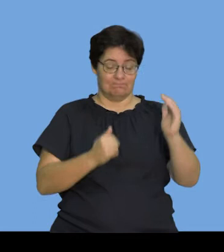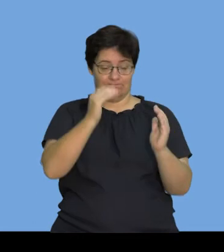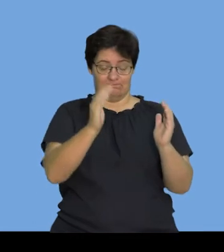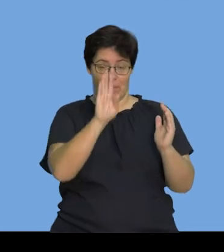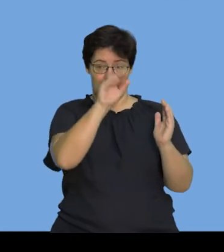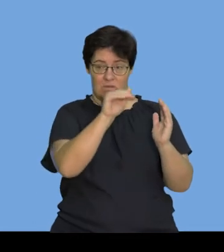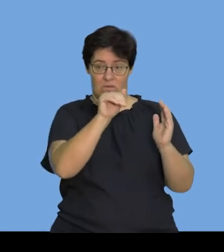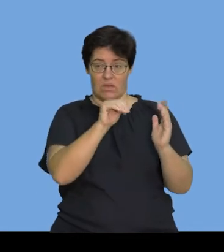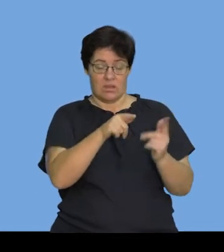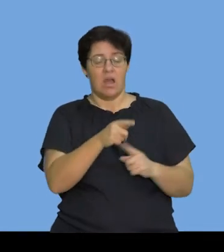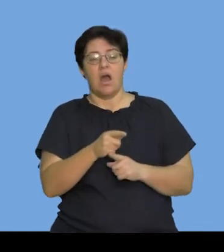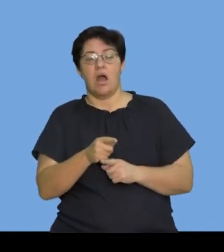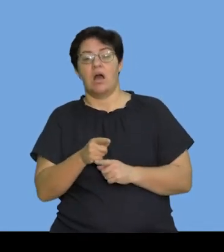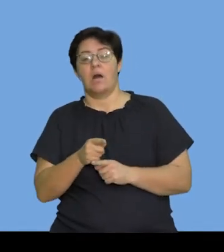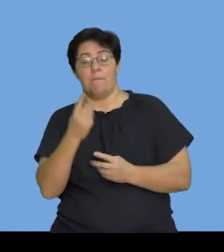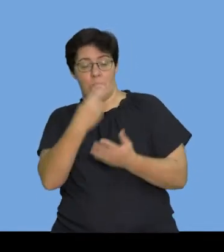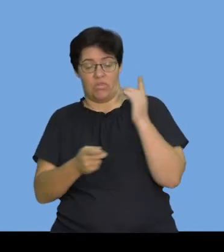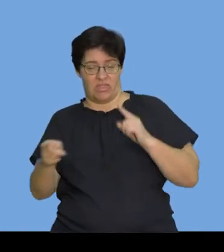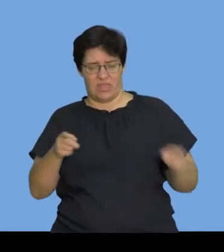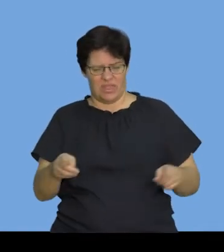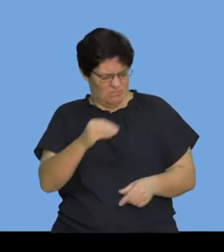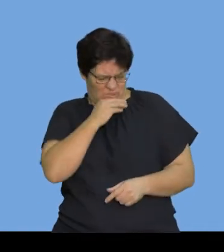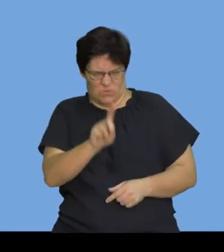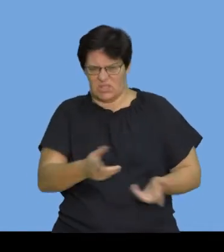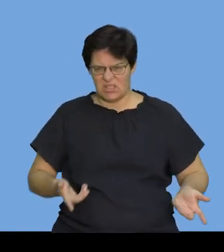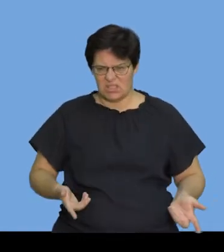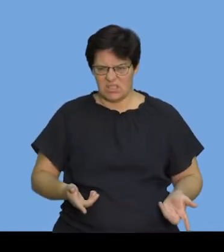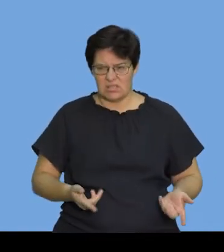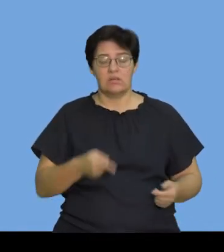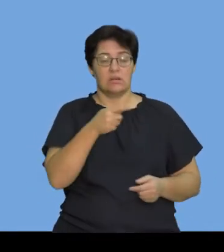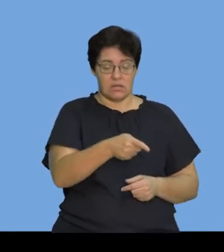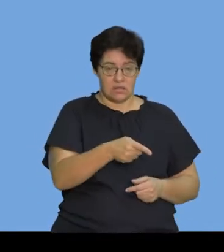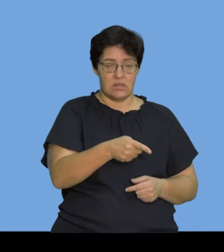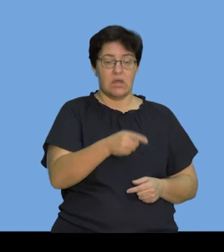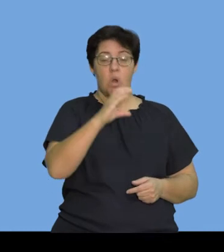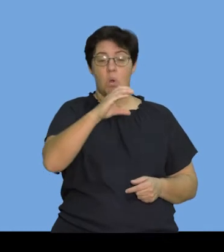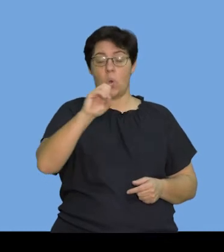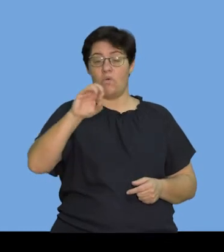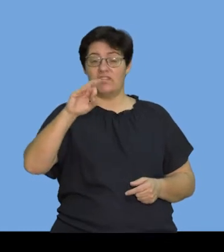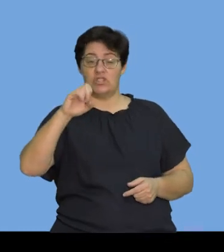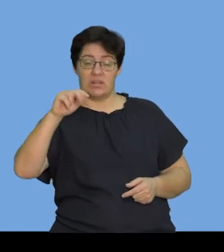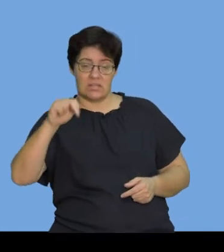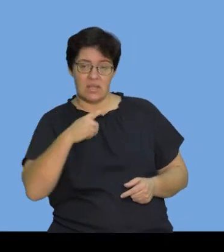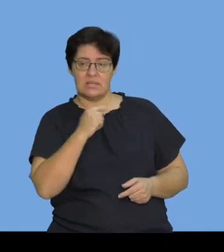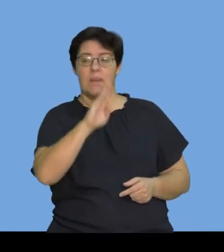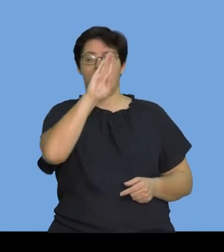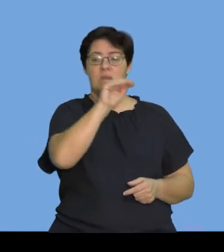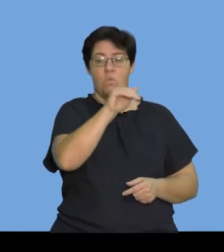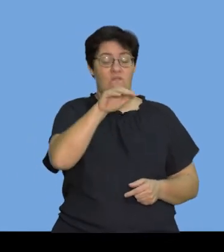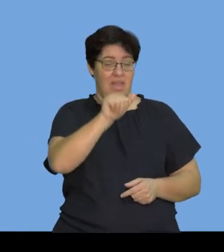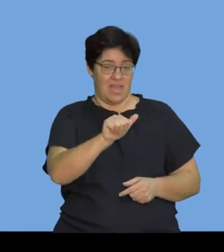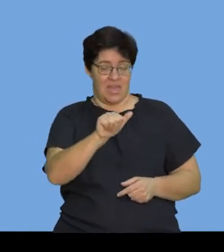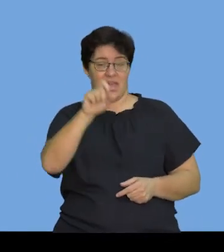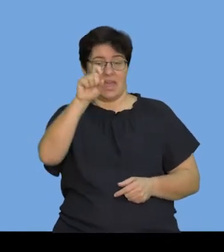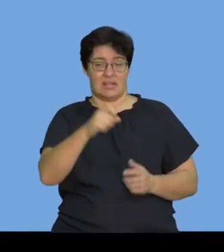go back. My coefficient of x is b over a. So it will be b over